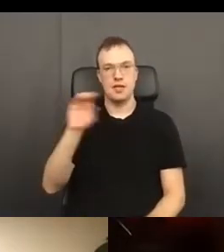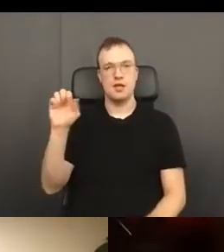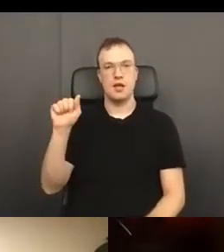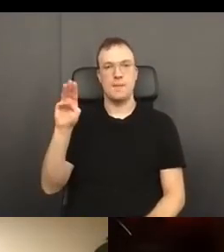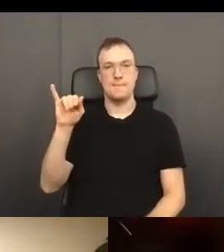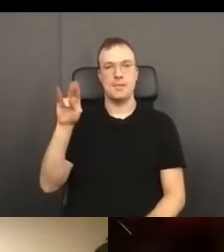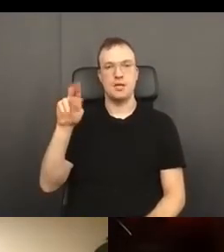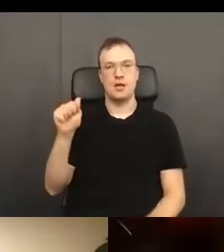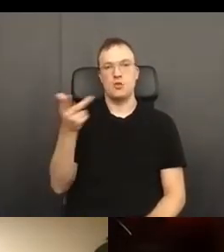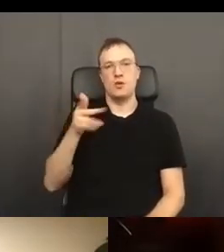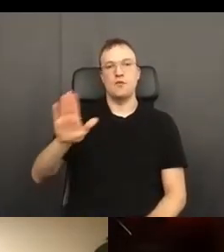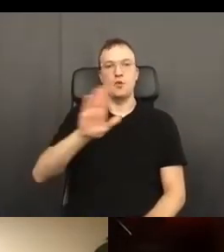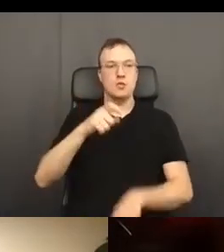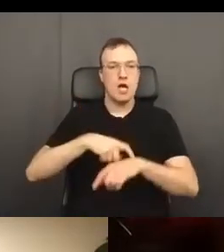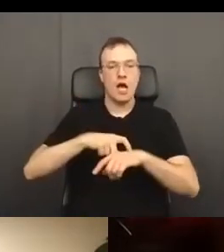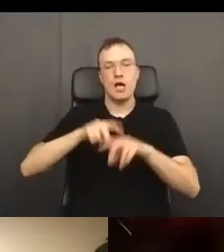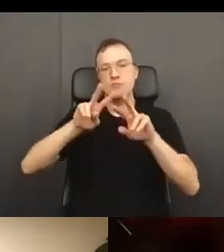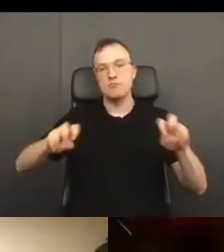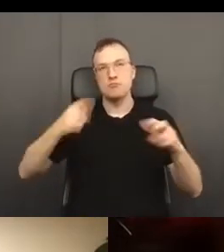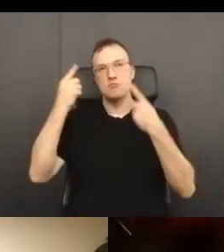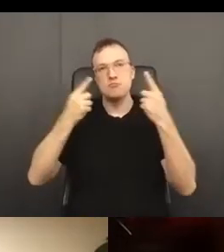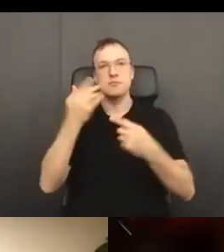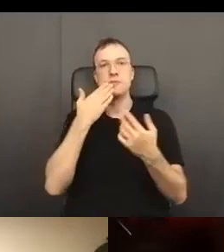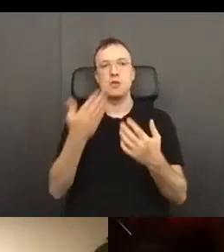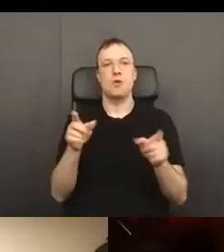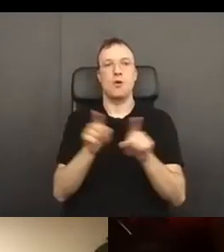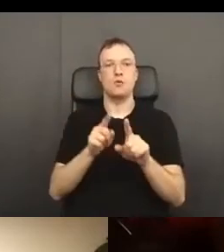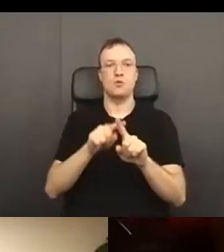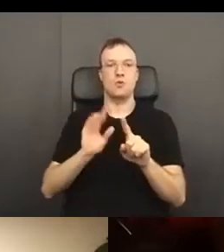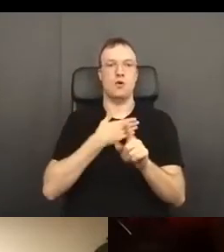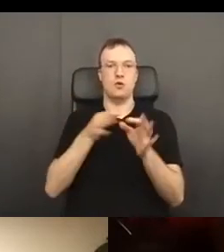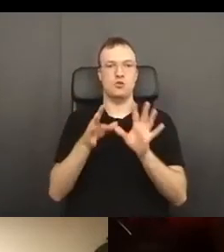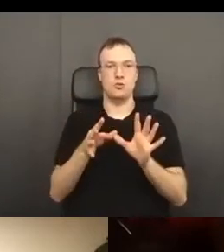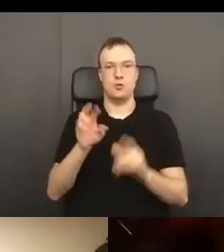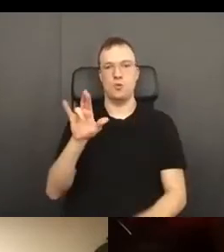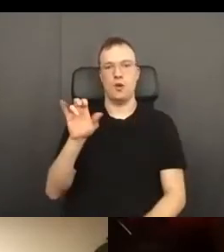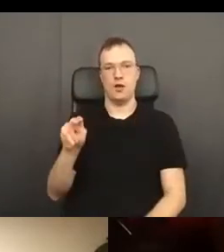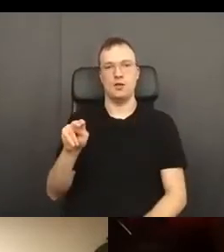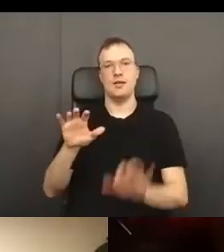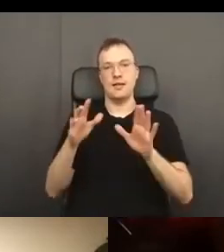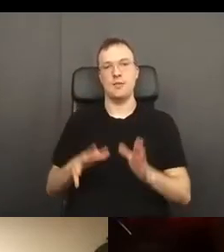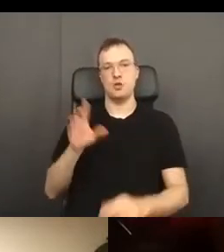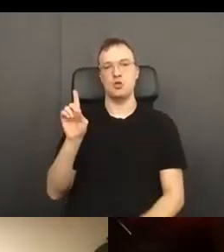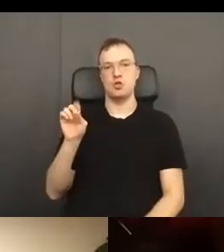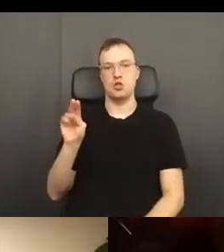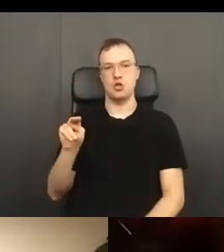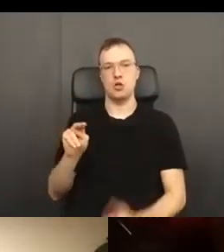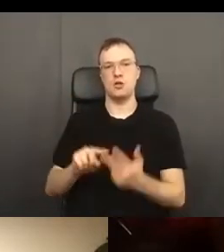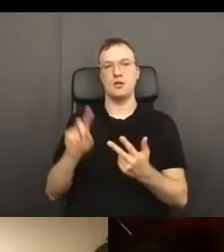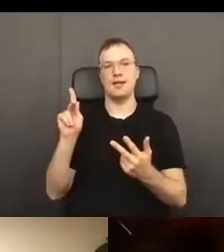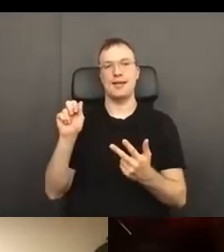for your time and your insights. And also to our interpreter, Ryan, our captioner, Don, and Kat, our active